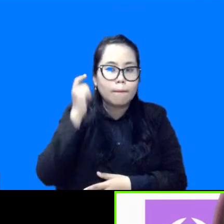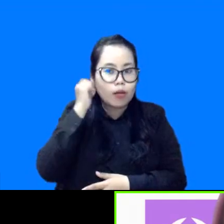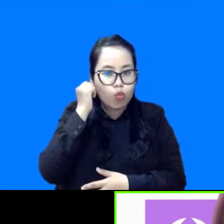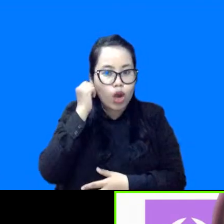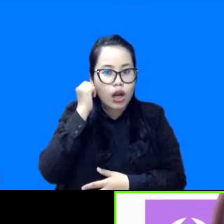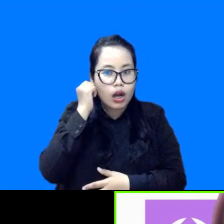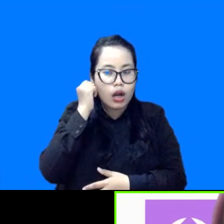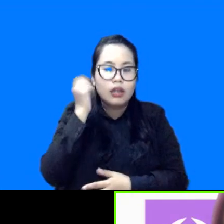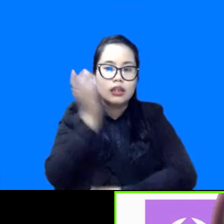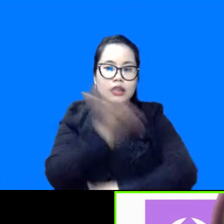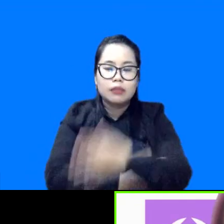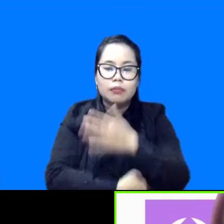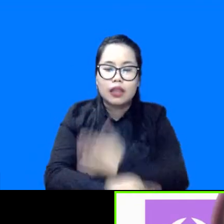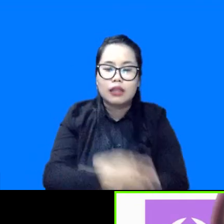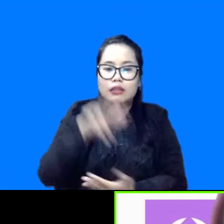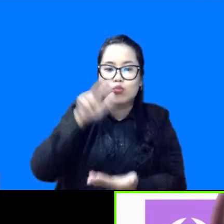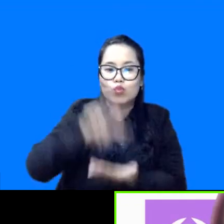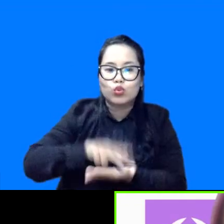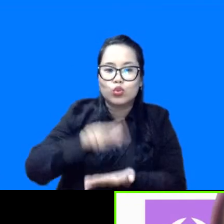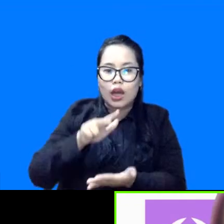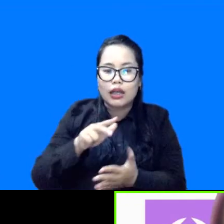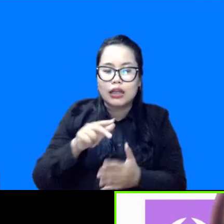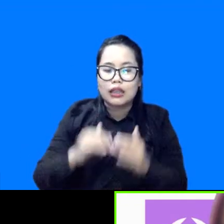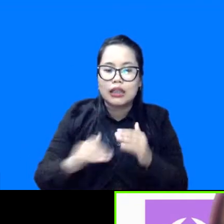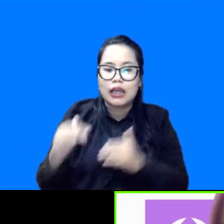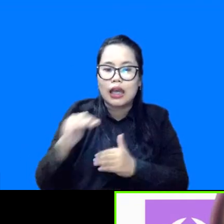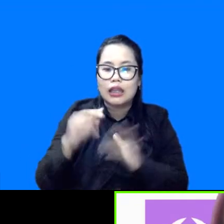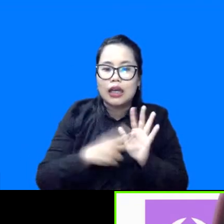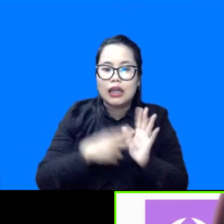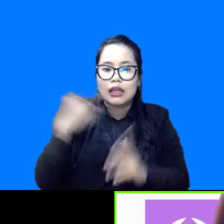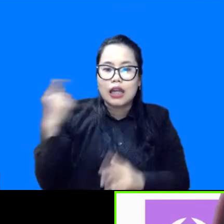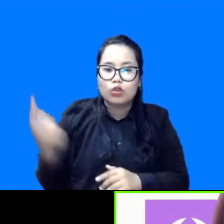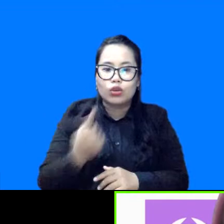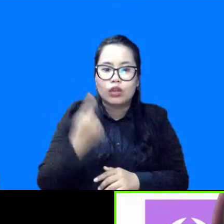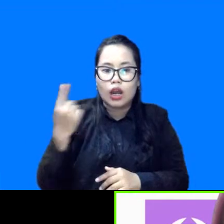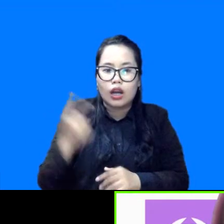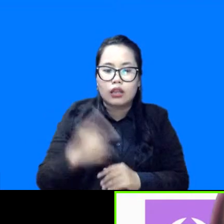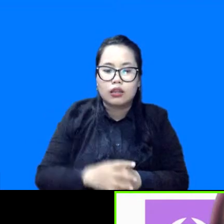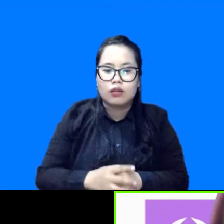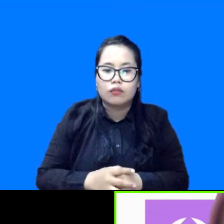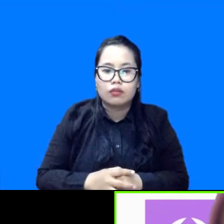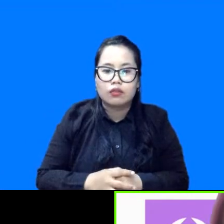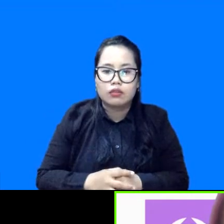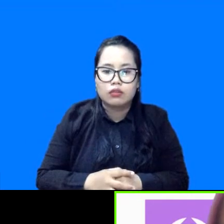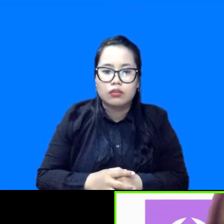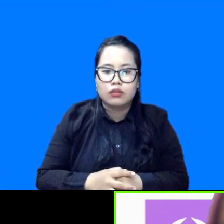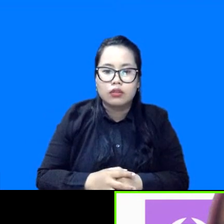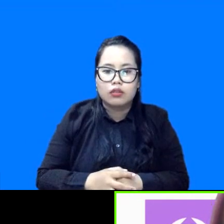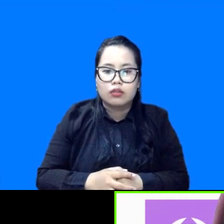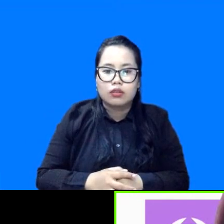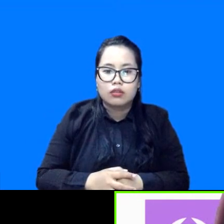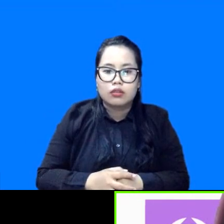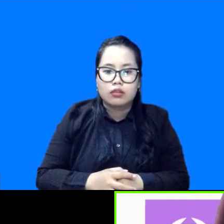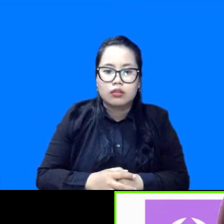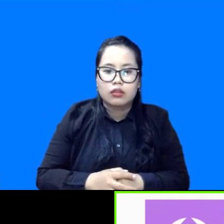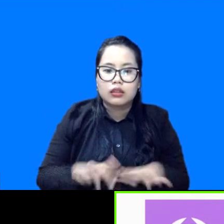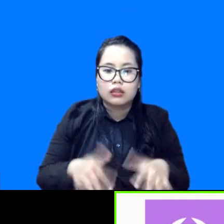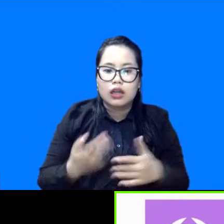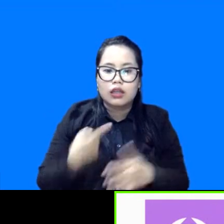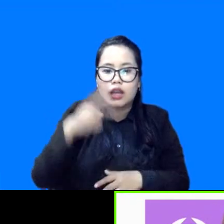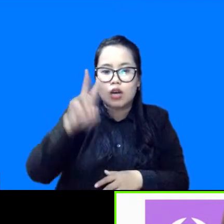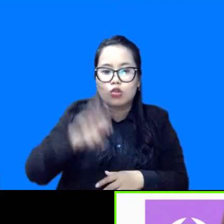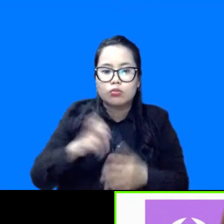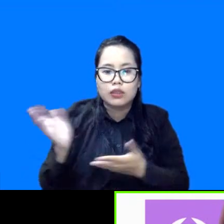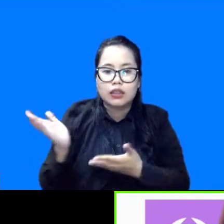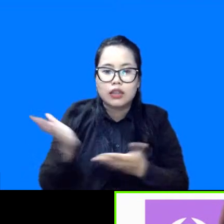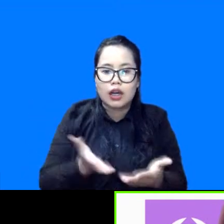enough knowledge to make their own decision by themselves. So not people make decision to